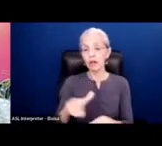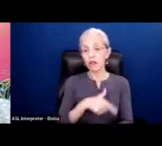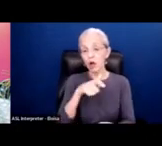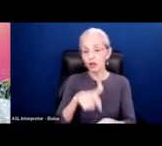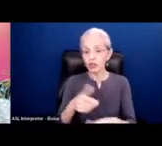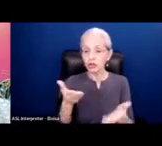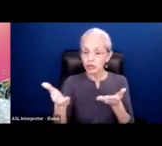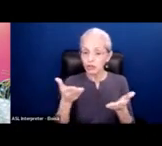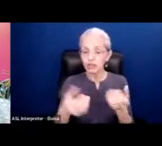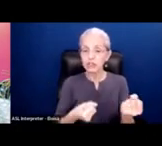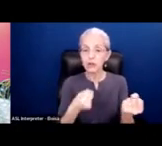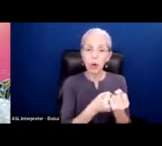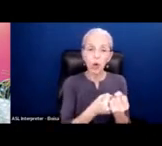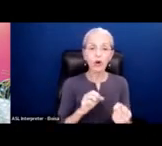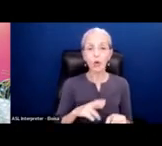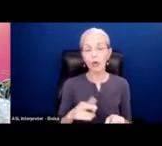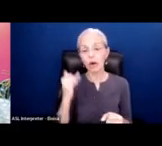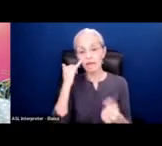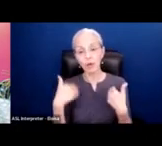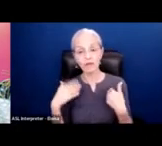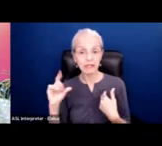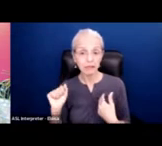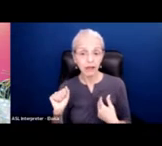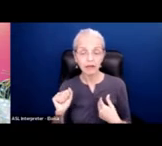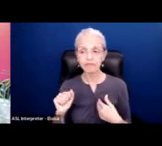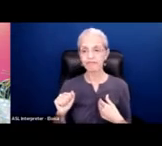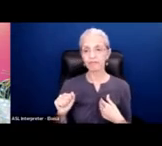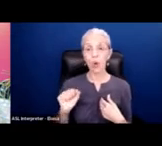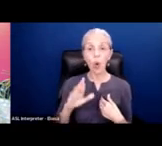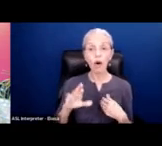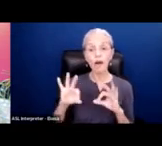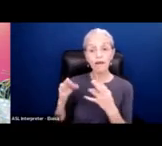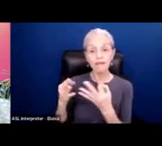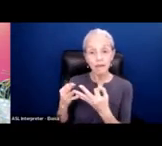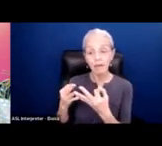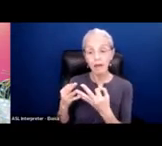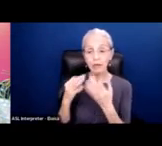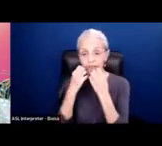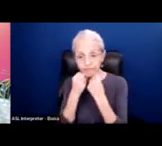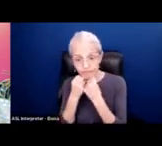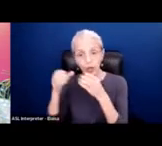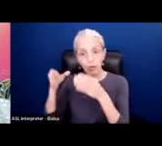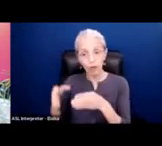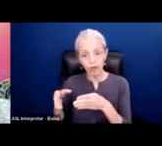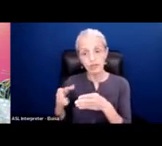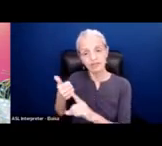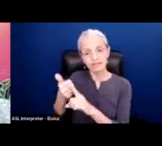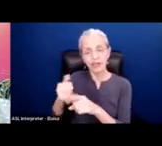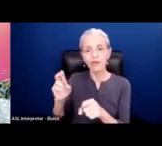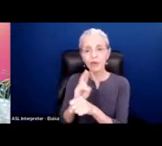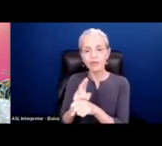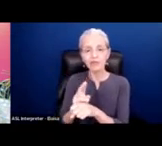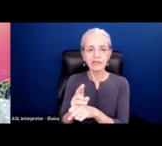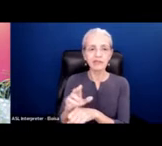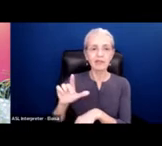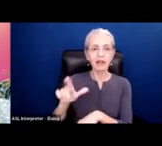and supports, a person with a disability, a family member or loved one of a person who uses long-term services and